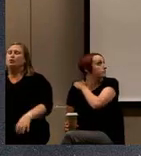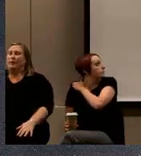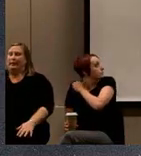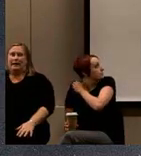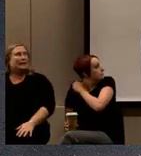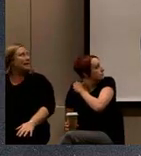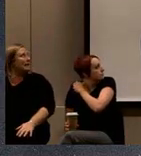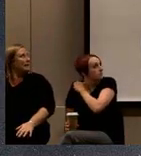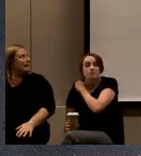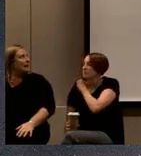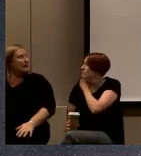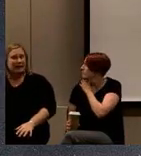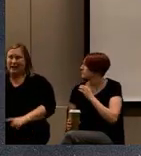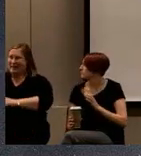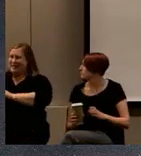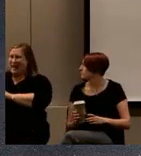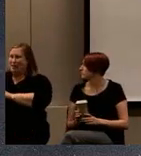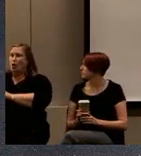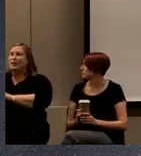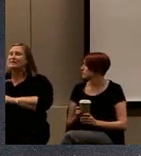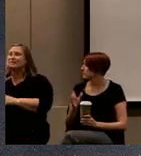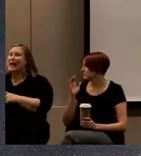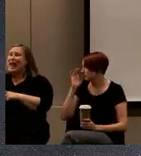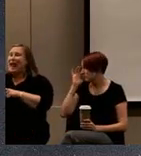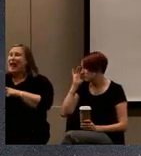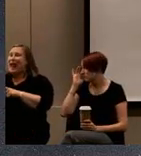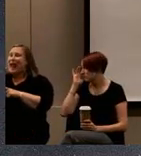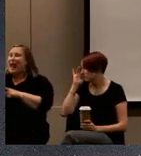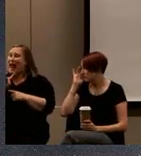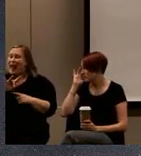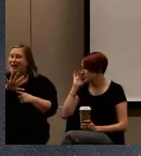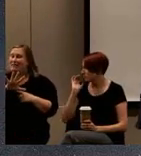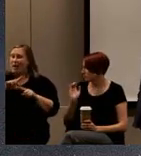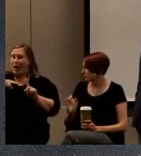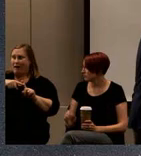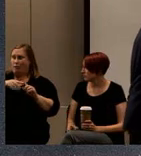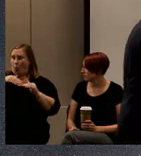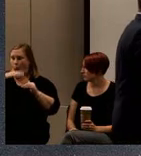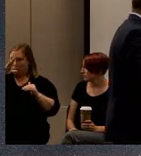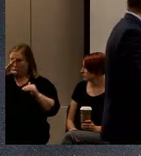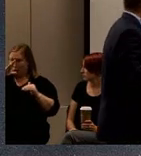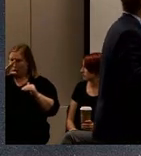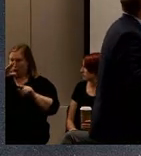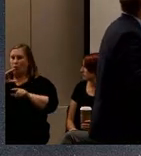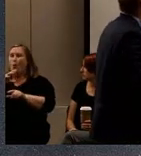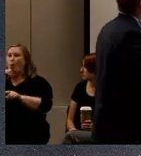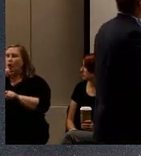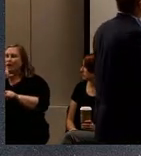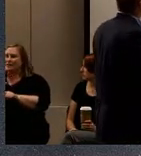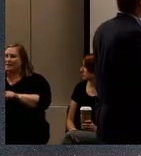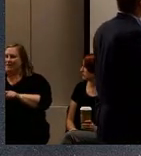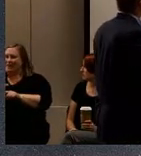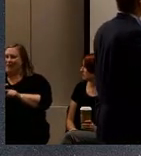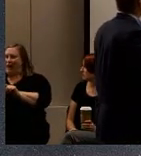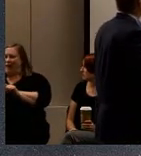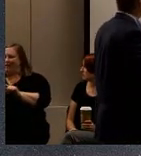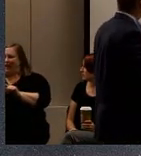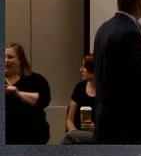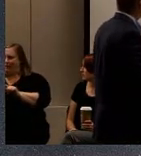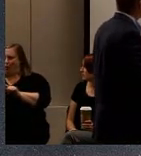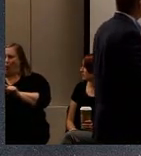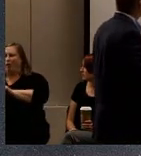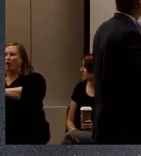bar is 85 plus. The orange bar is 75 to 84. And then the red bar is